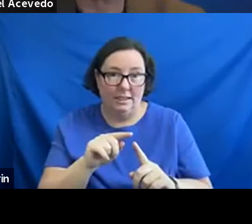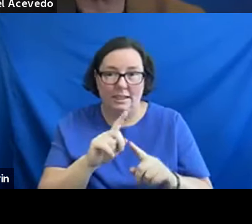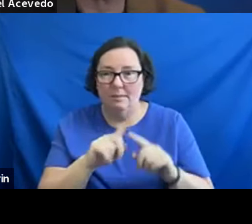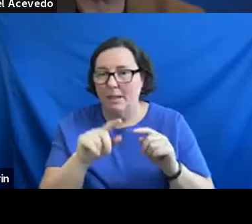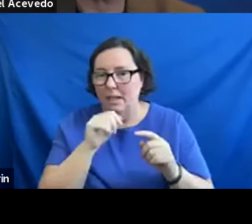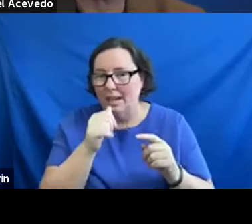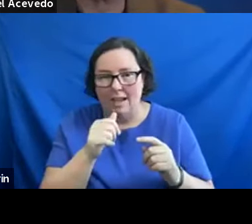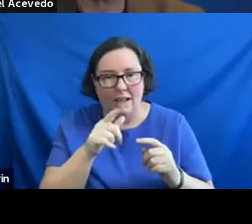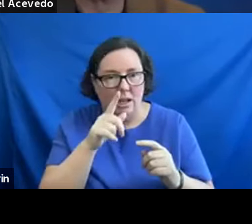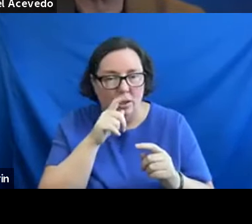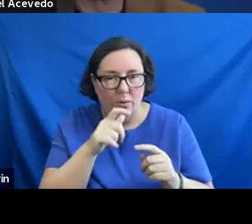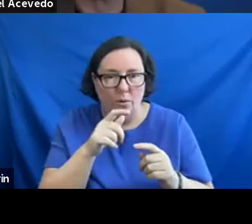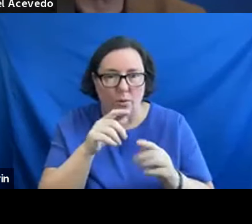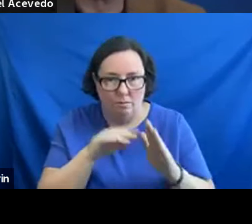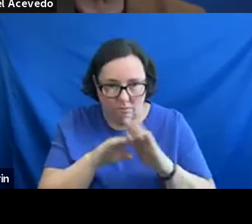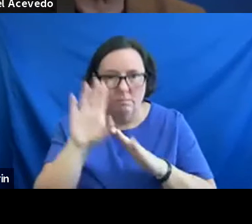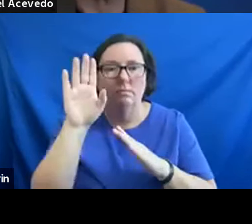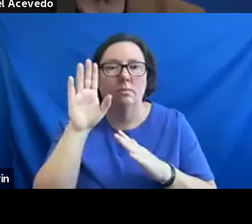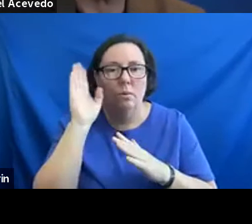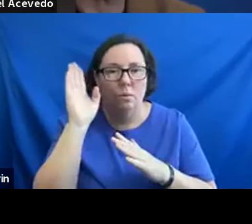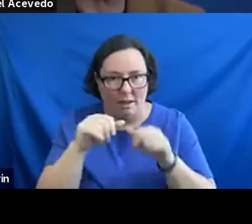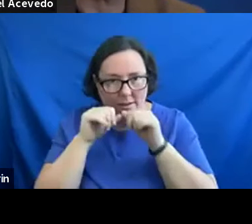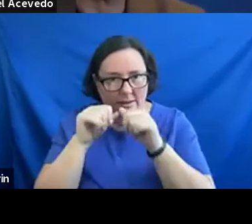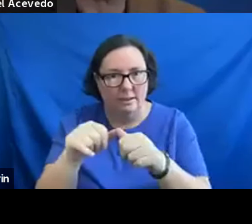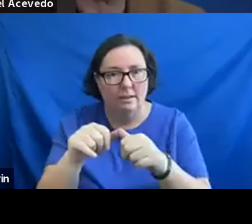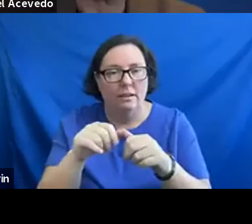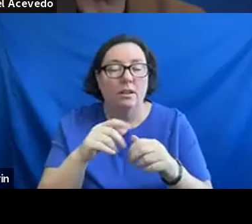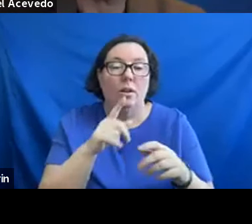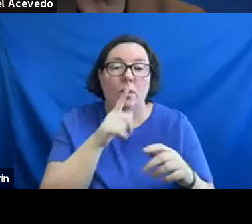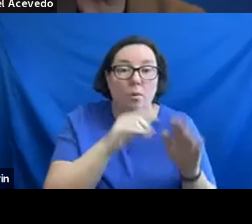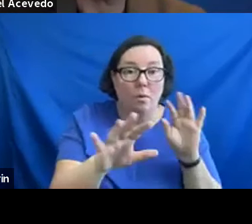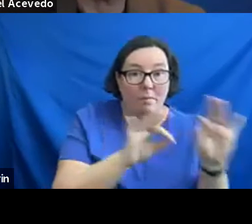not necessarily determine who is selected.